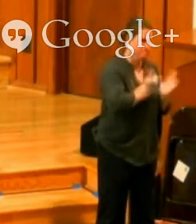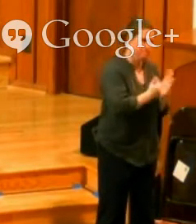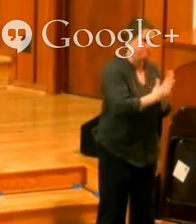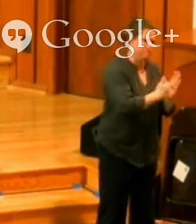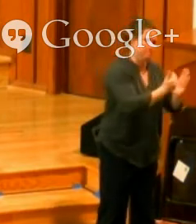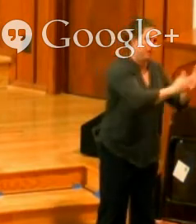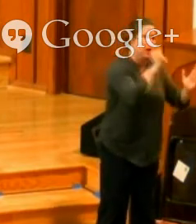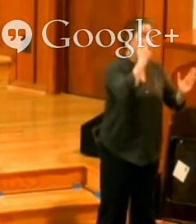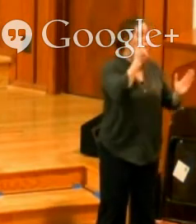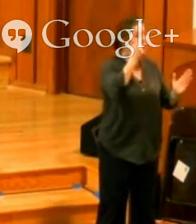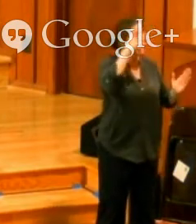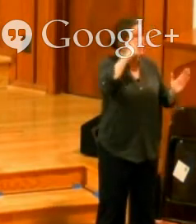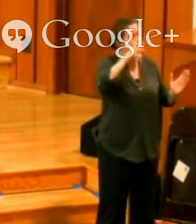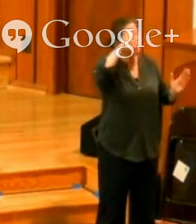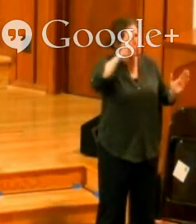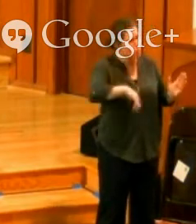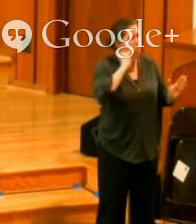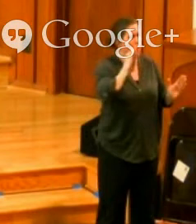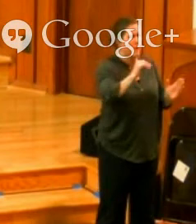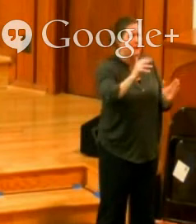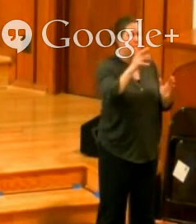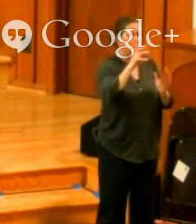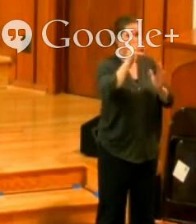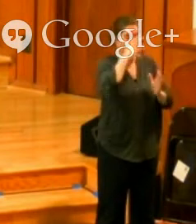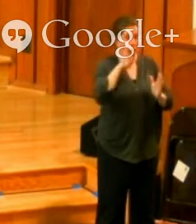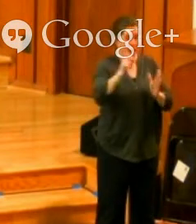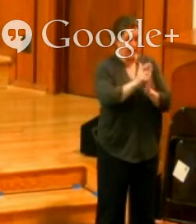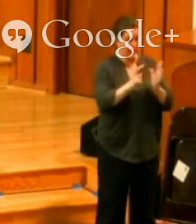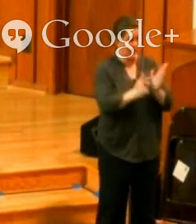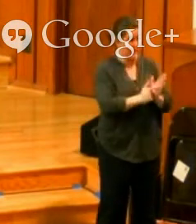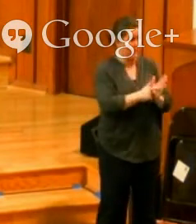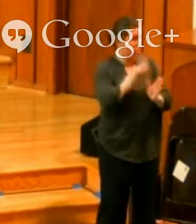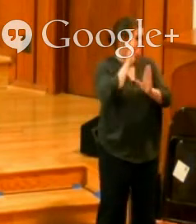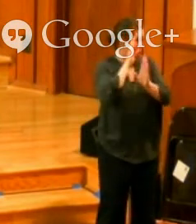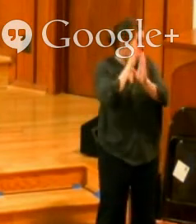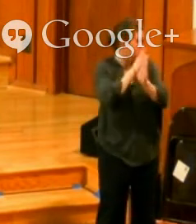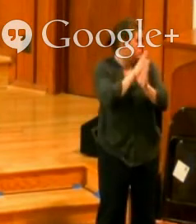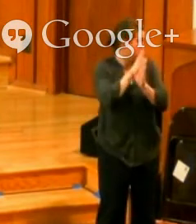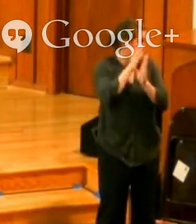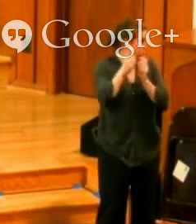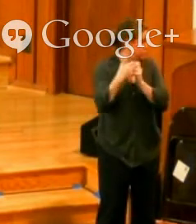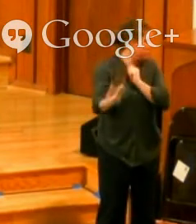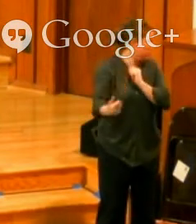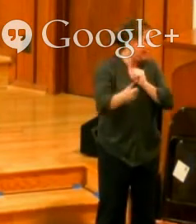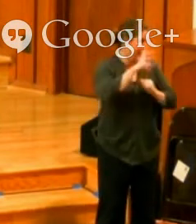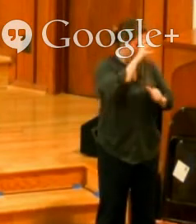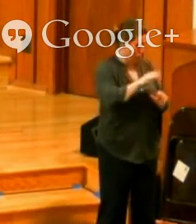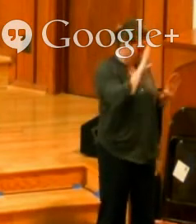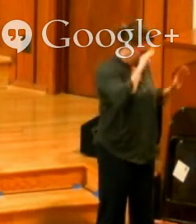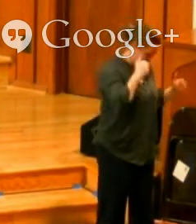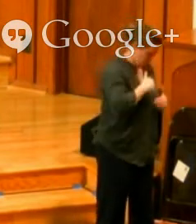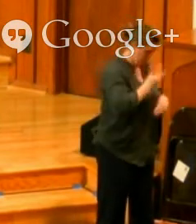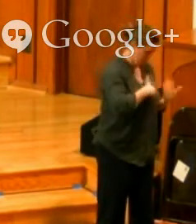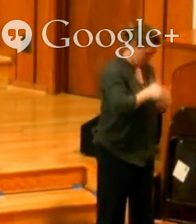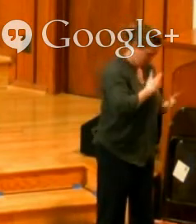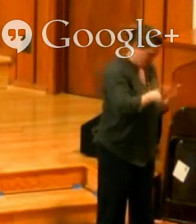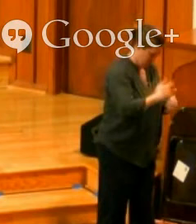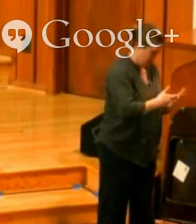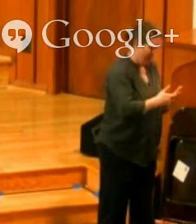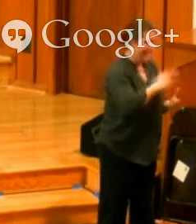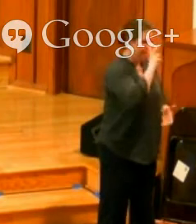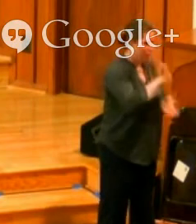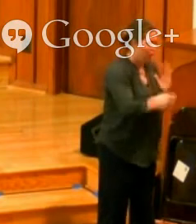and he keeps you away from who Jesus is and who God is in character, then he knows that he'll keep you in your what? He'll keep you in your